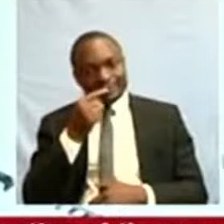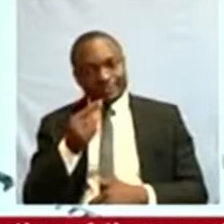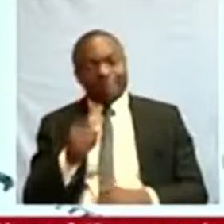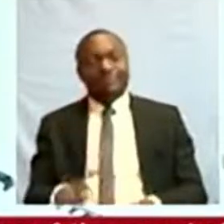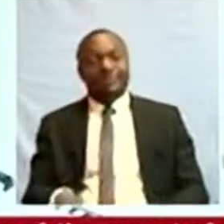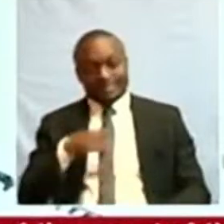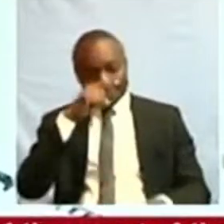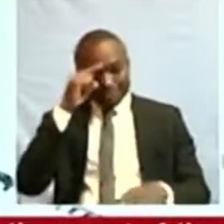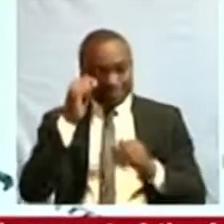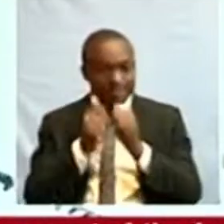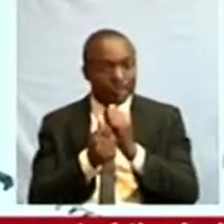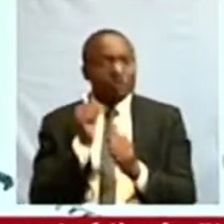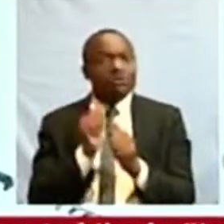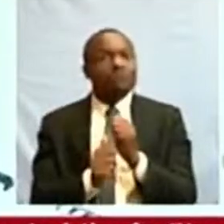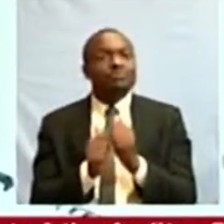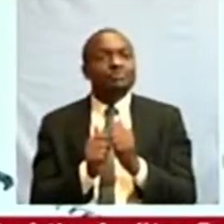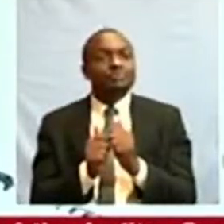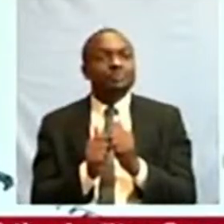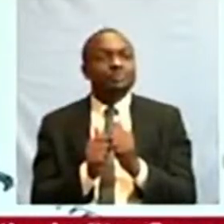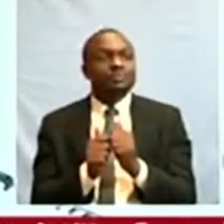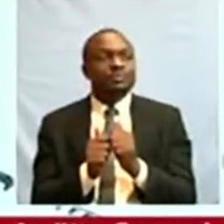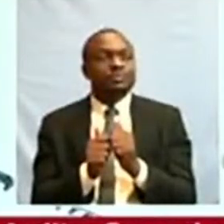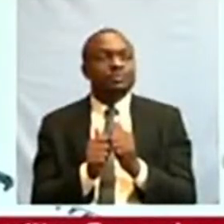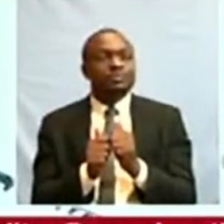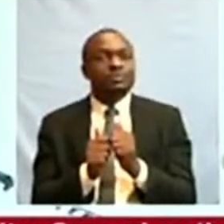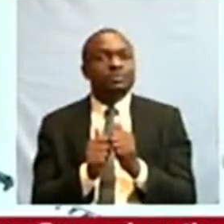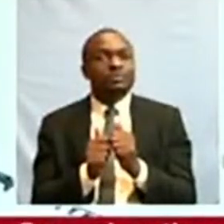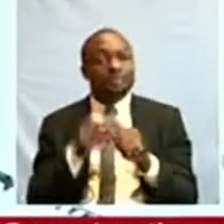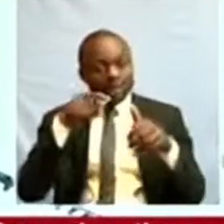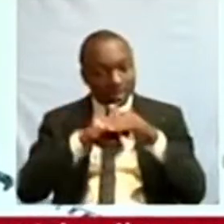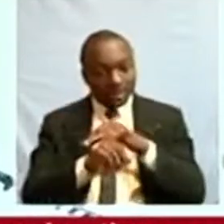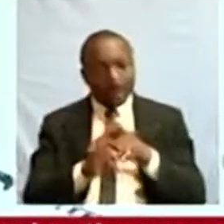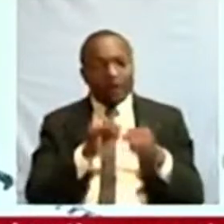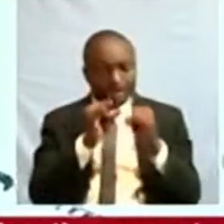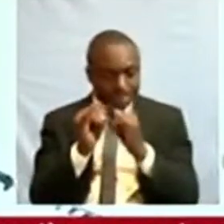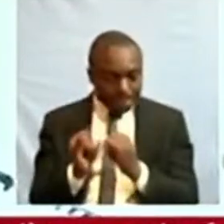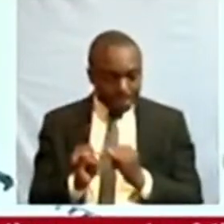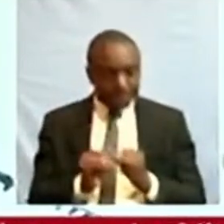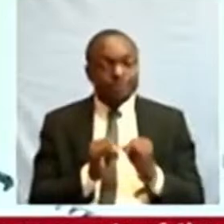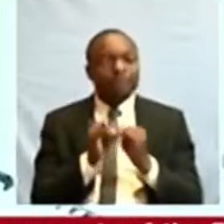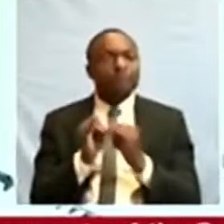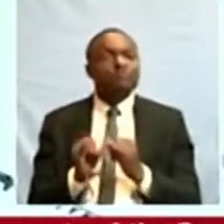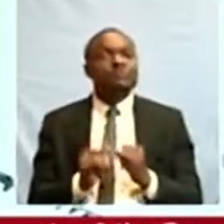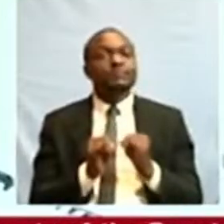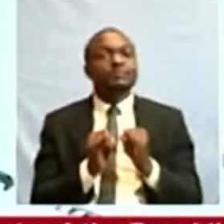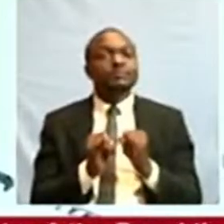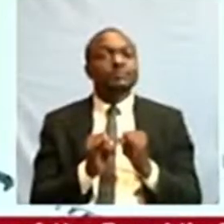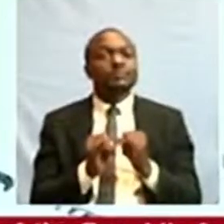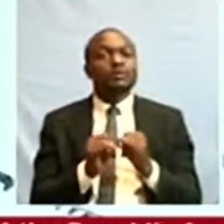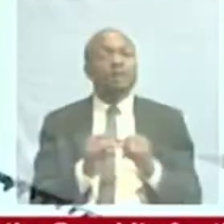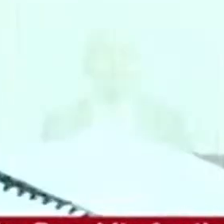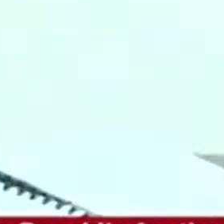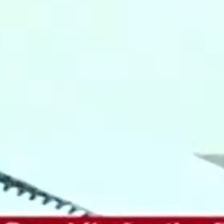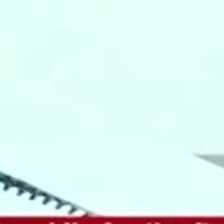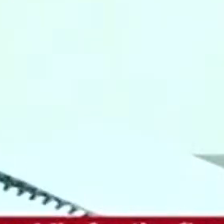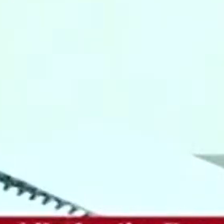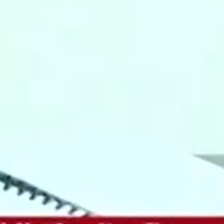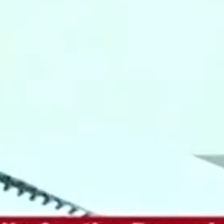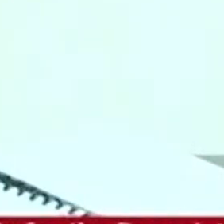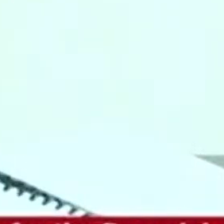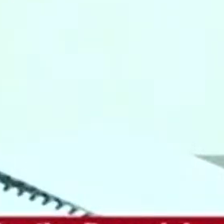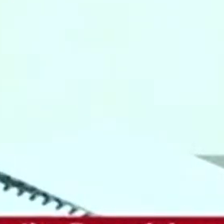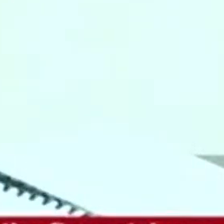that because we actually went into implementation as a response to the